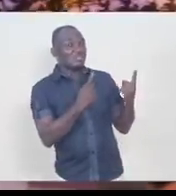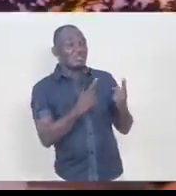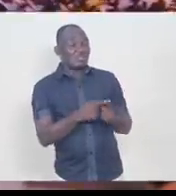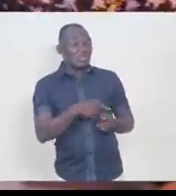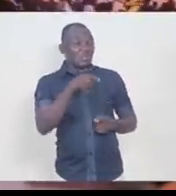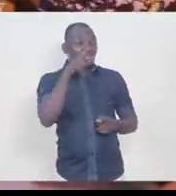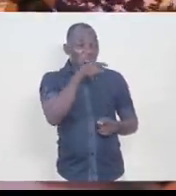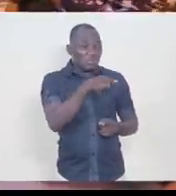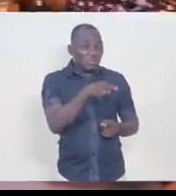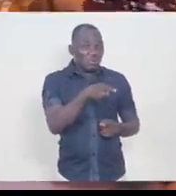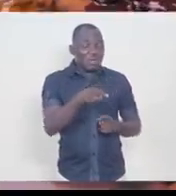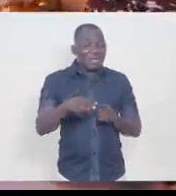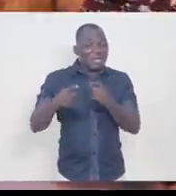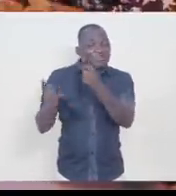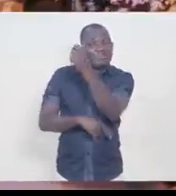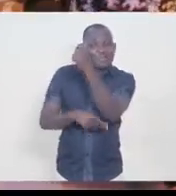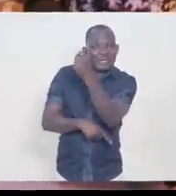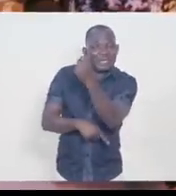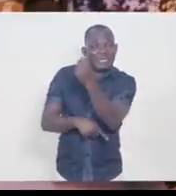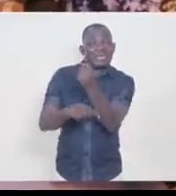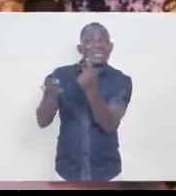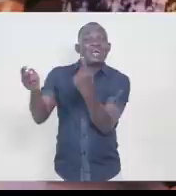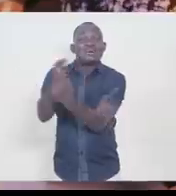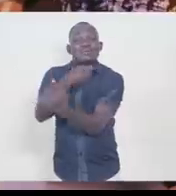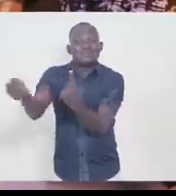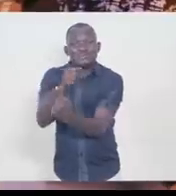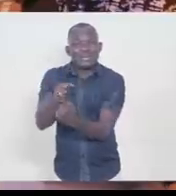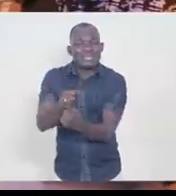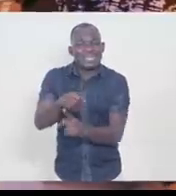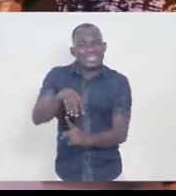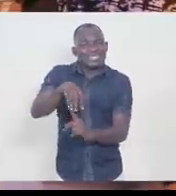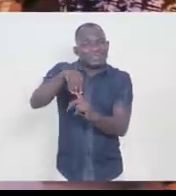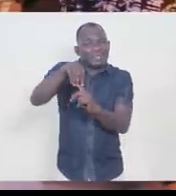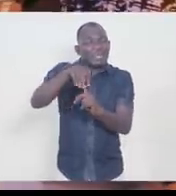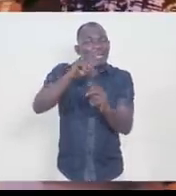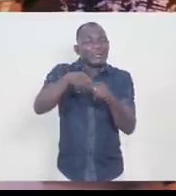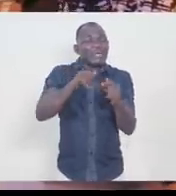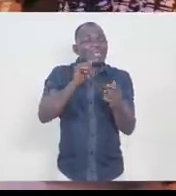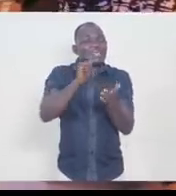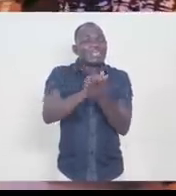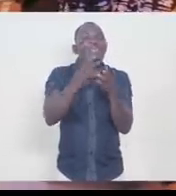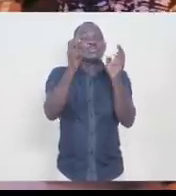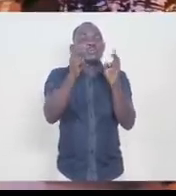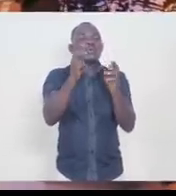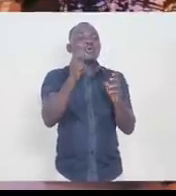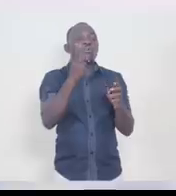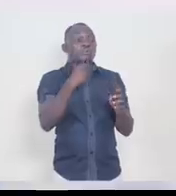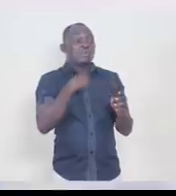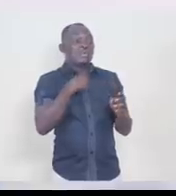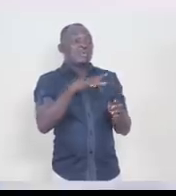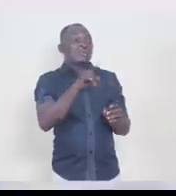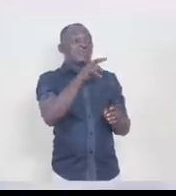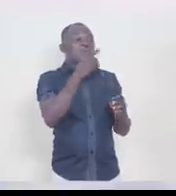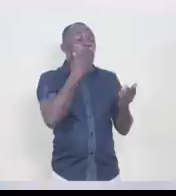If you assault her or beat her, especially in relation to this incident, I will find you and put you